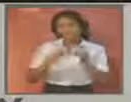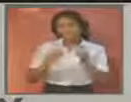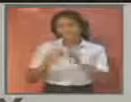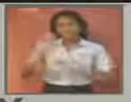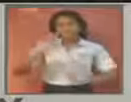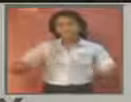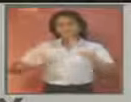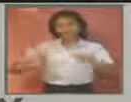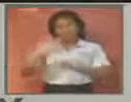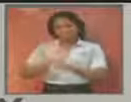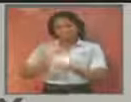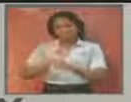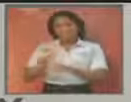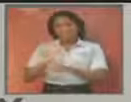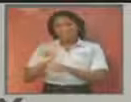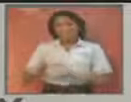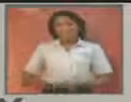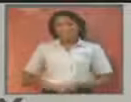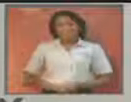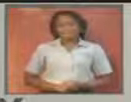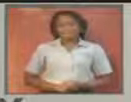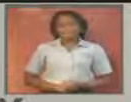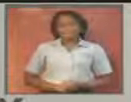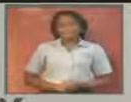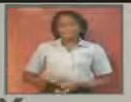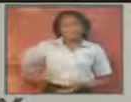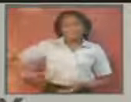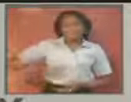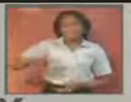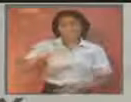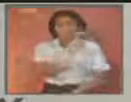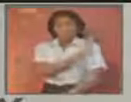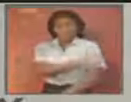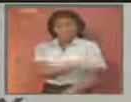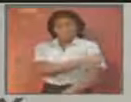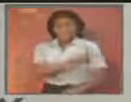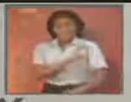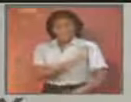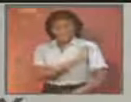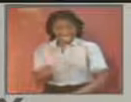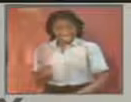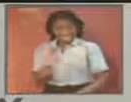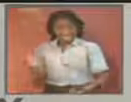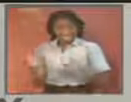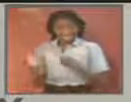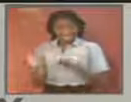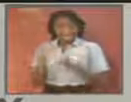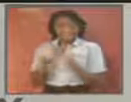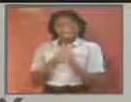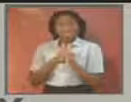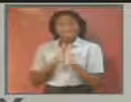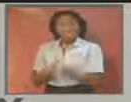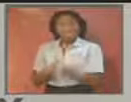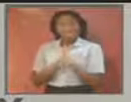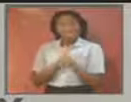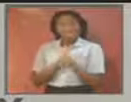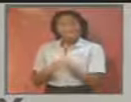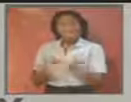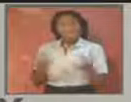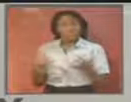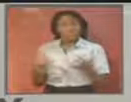The ERHA, like our other fellow RHAs in Trinidad, we follow the national program for